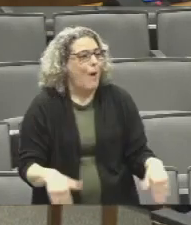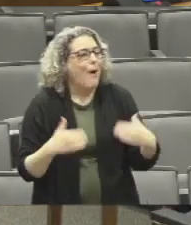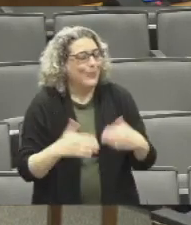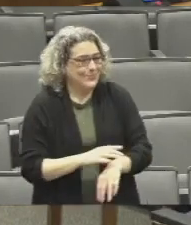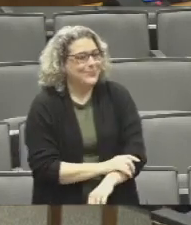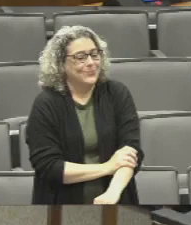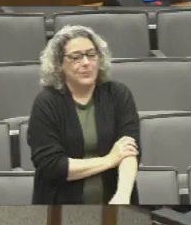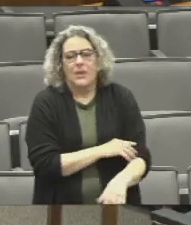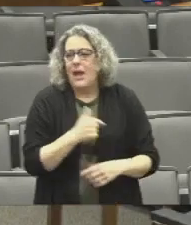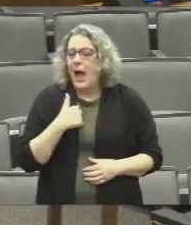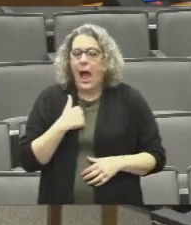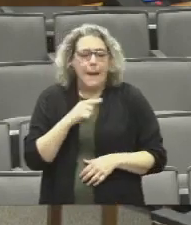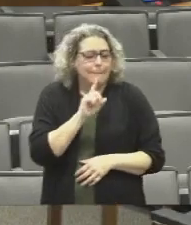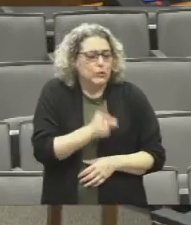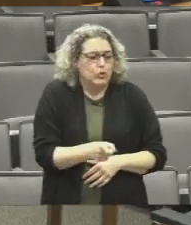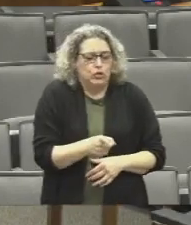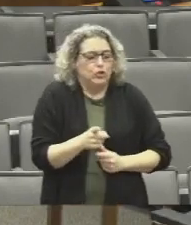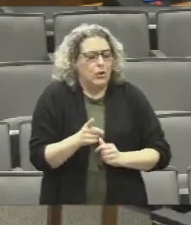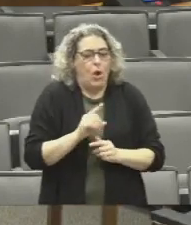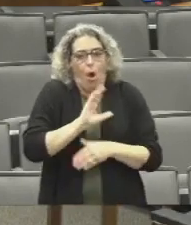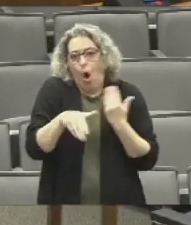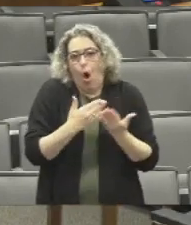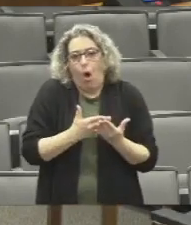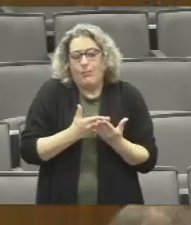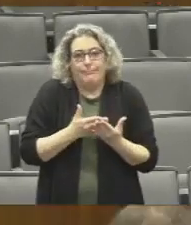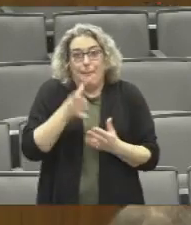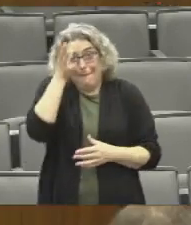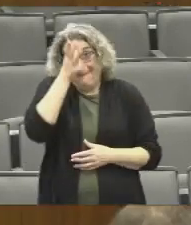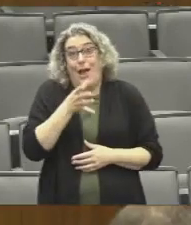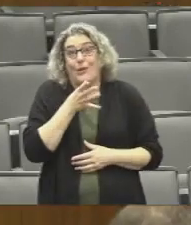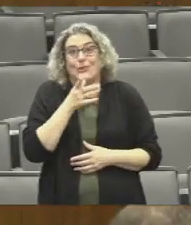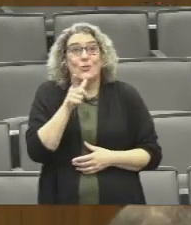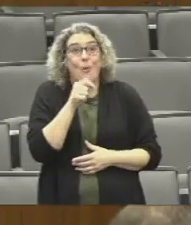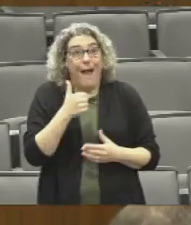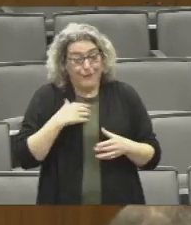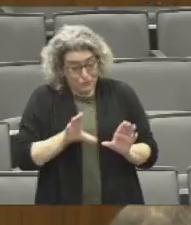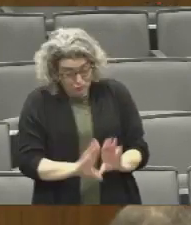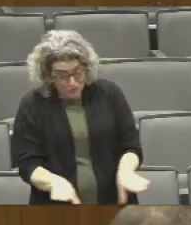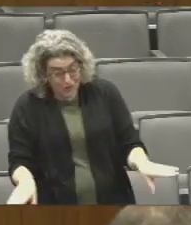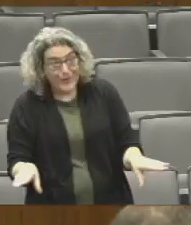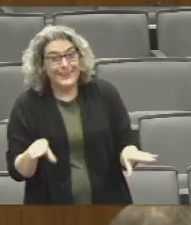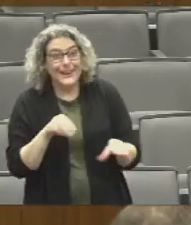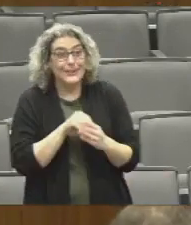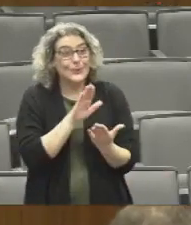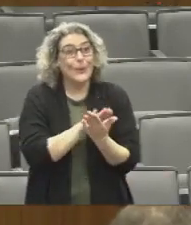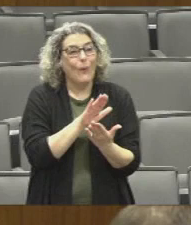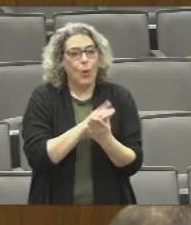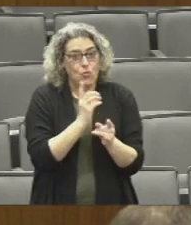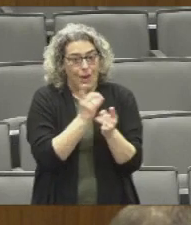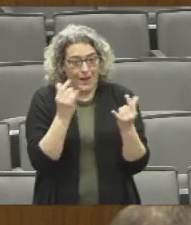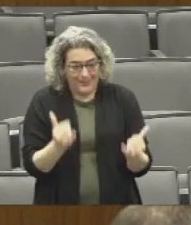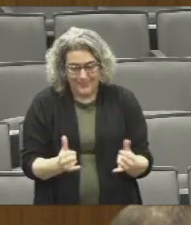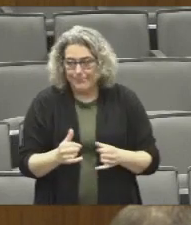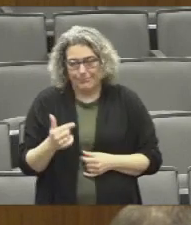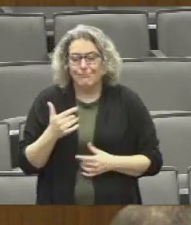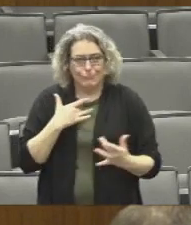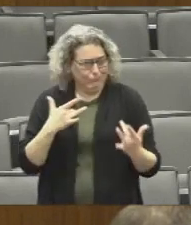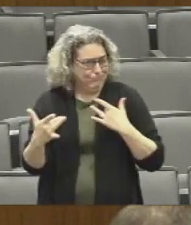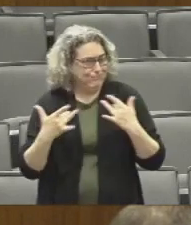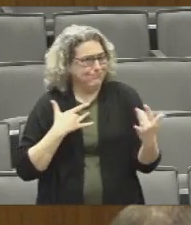I'm sure of all, for any parent of a school-aged child is, and you had mentioned you've been working with school